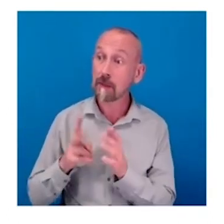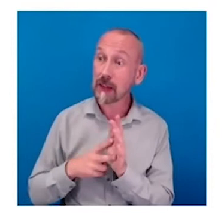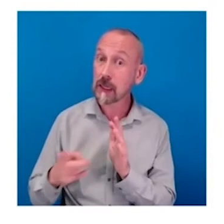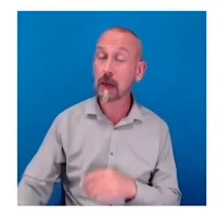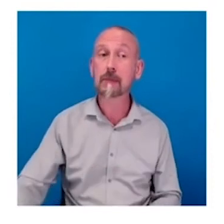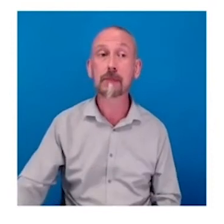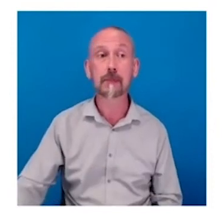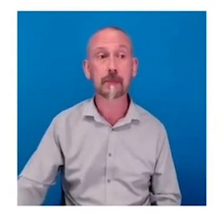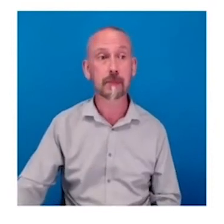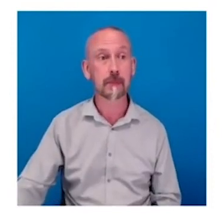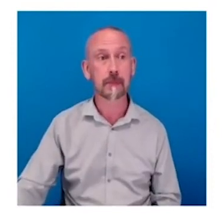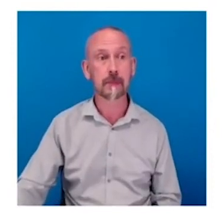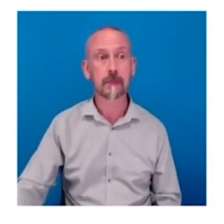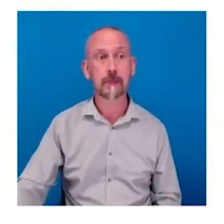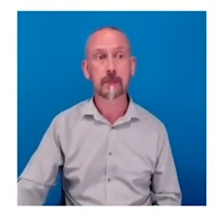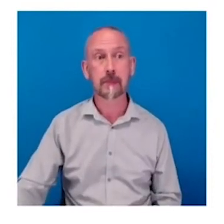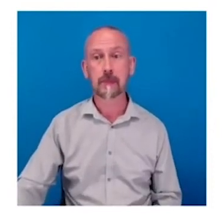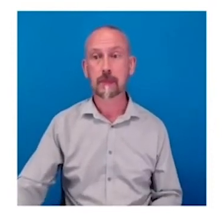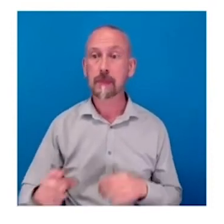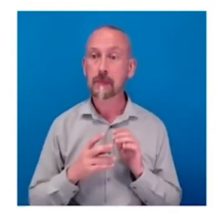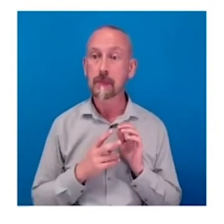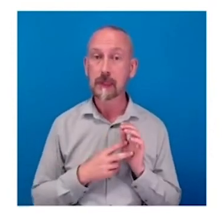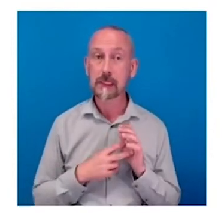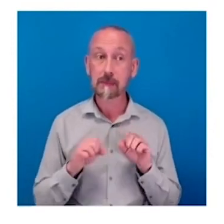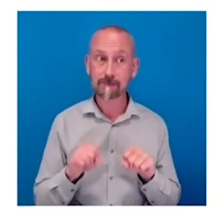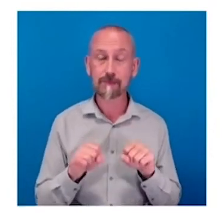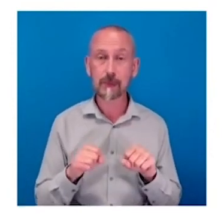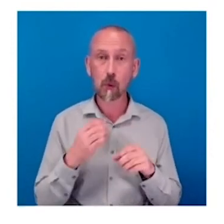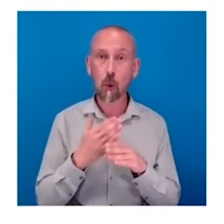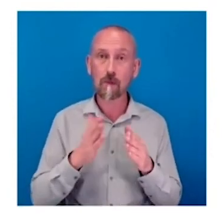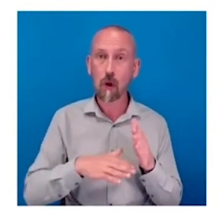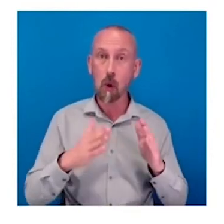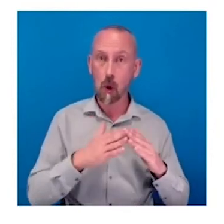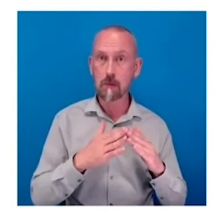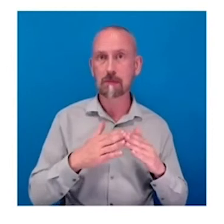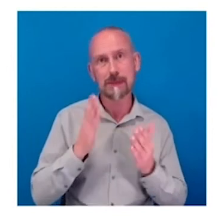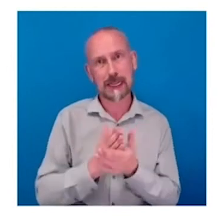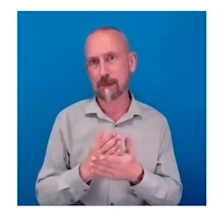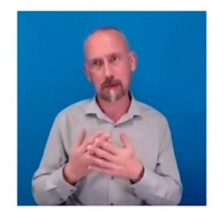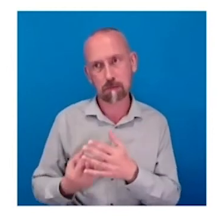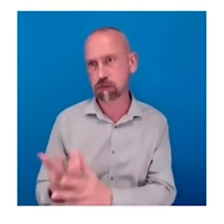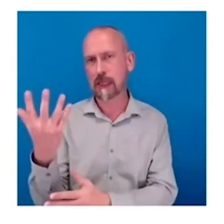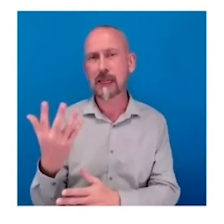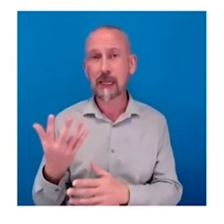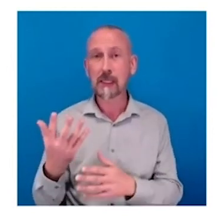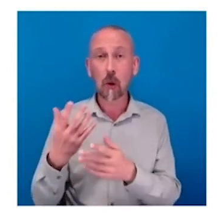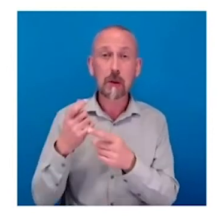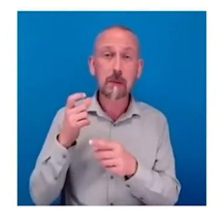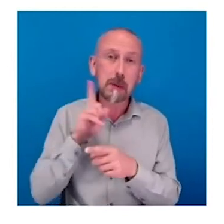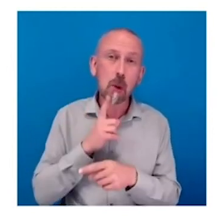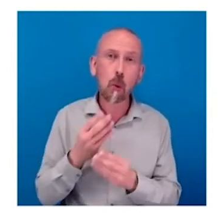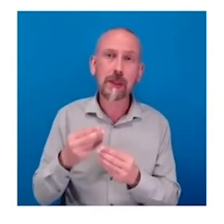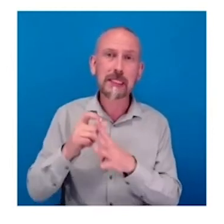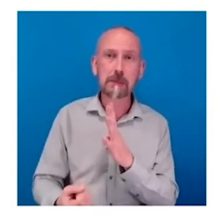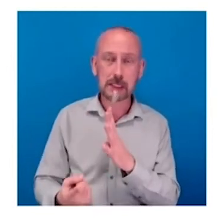we've certainly seen the acceleration of this. People with disabilities have been asking for this for some time, for this accommodation, and it's always been said